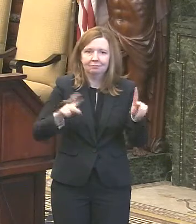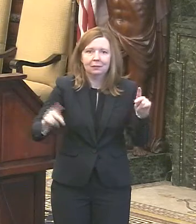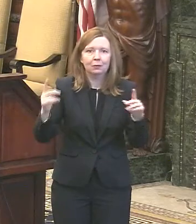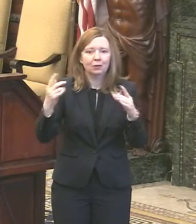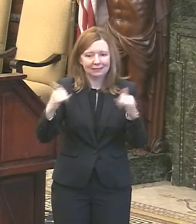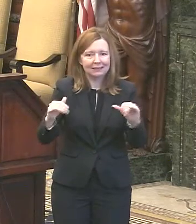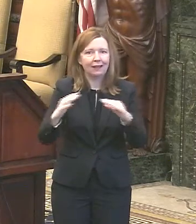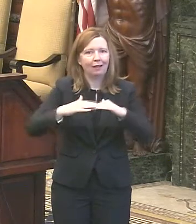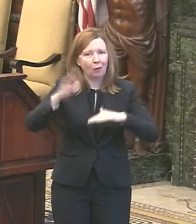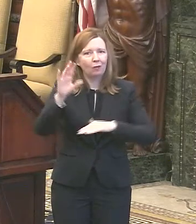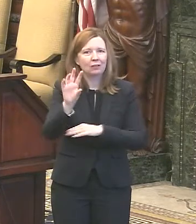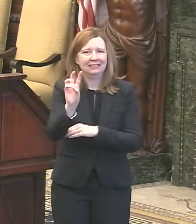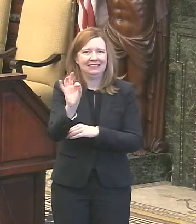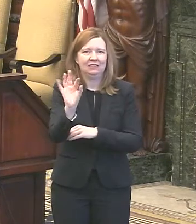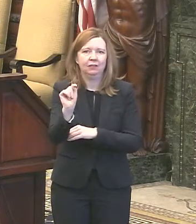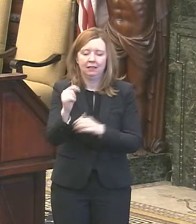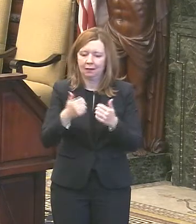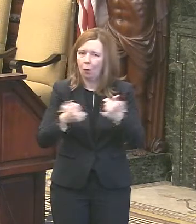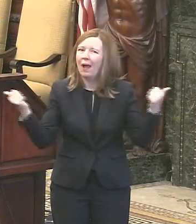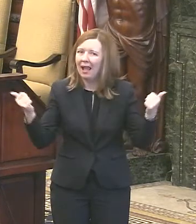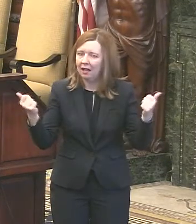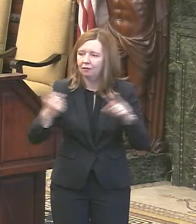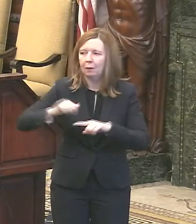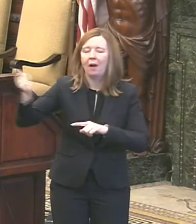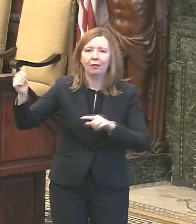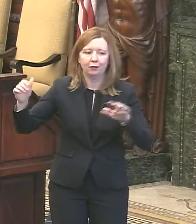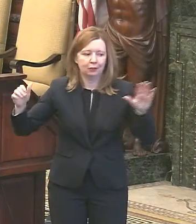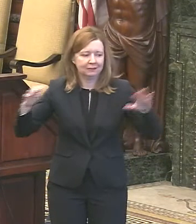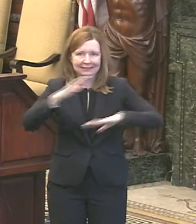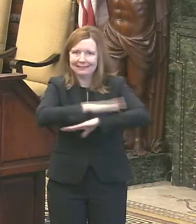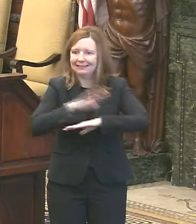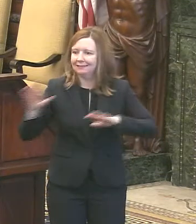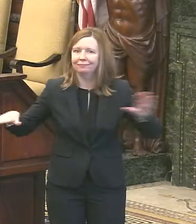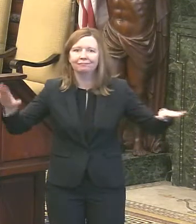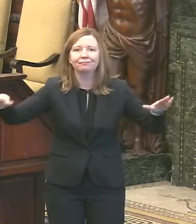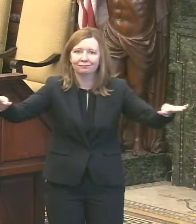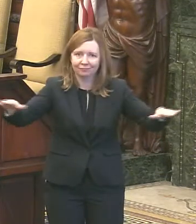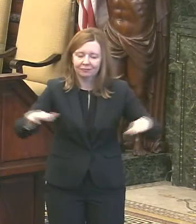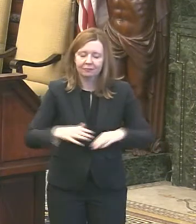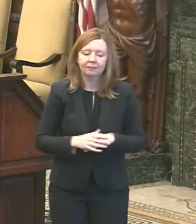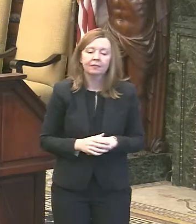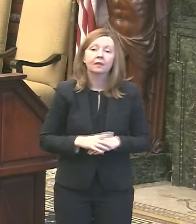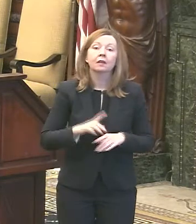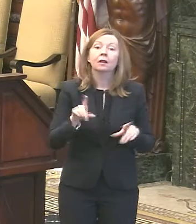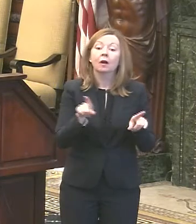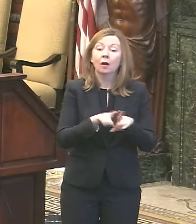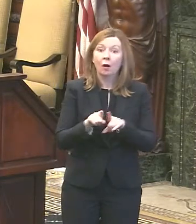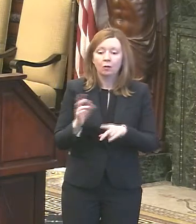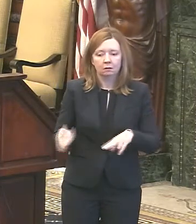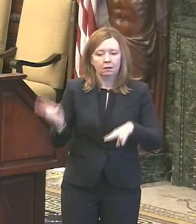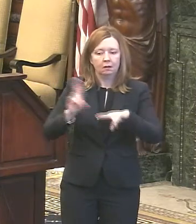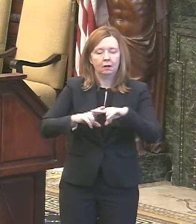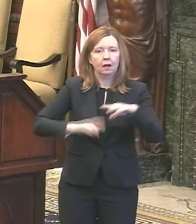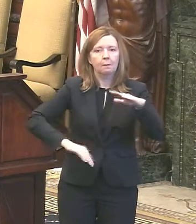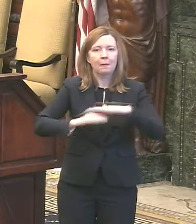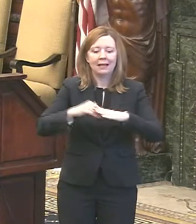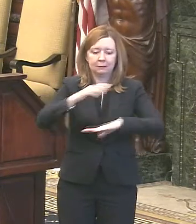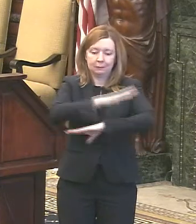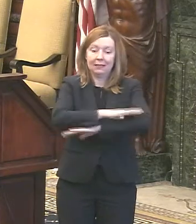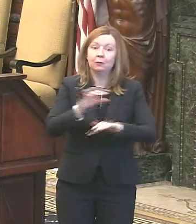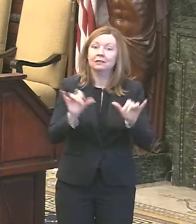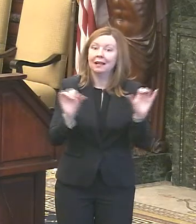than 6 feet away from people from other households. In addition, for indoor restaurants, we'll increase the maximum table